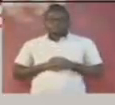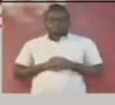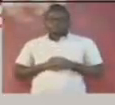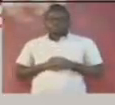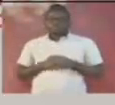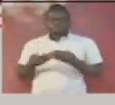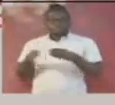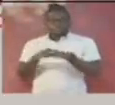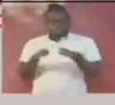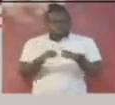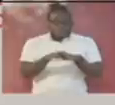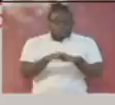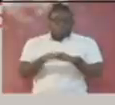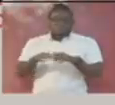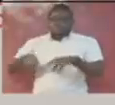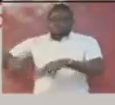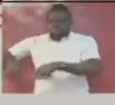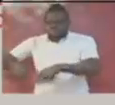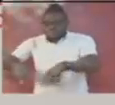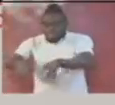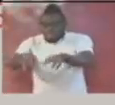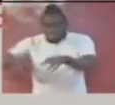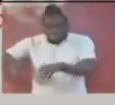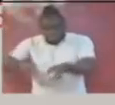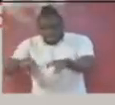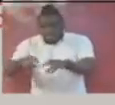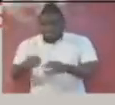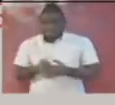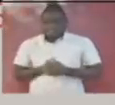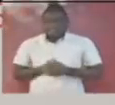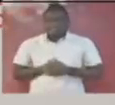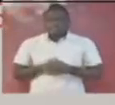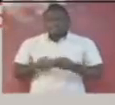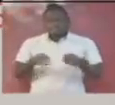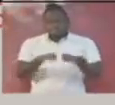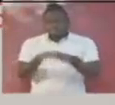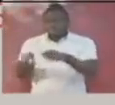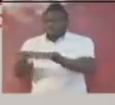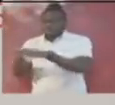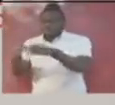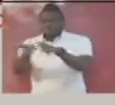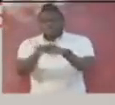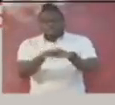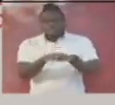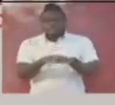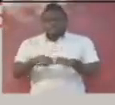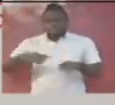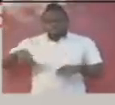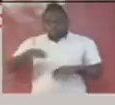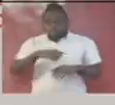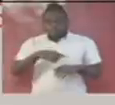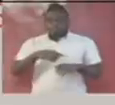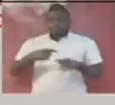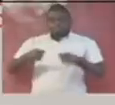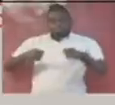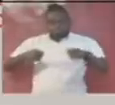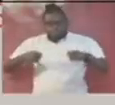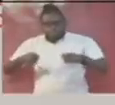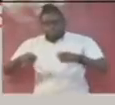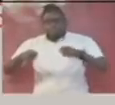At one time, most businesses were closed and so on. That is how you manage a disease in a